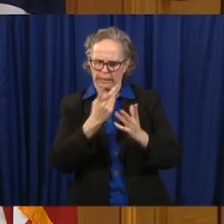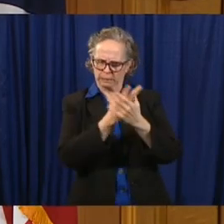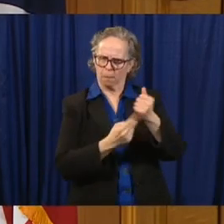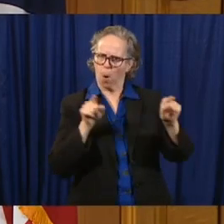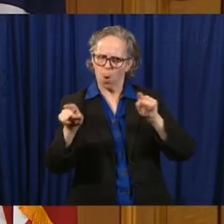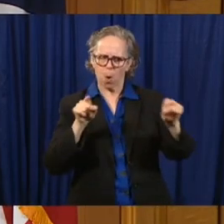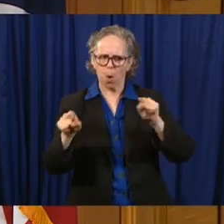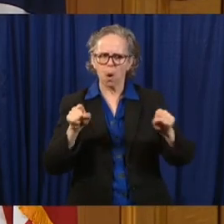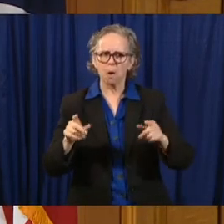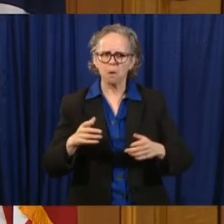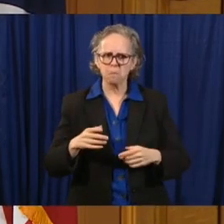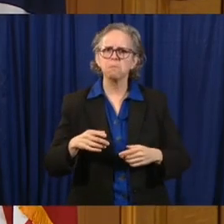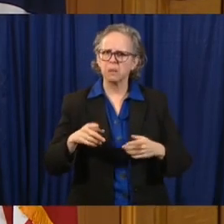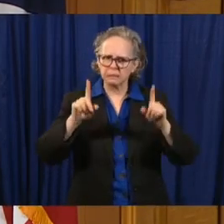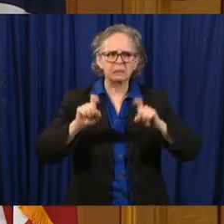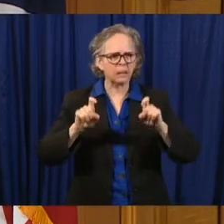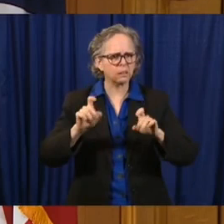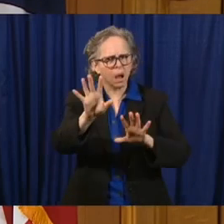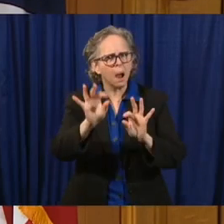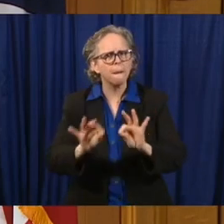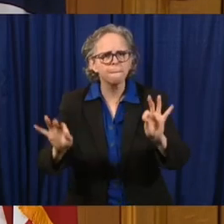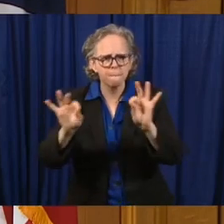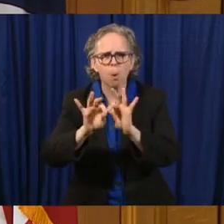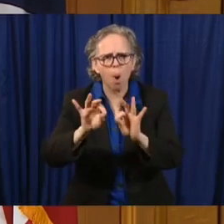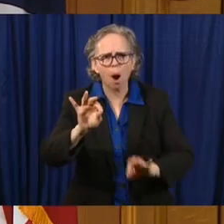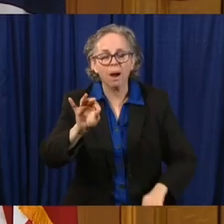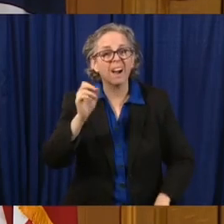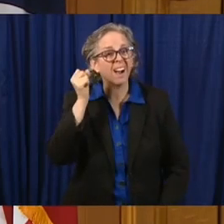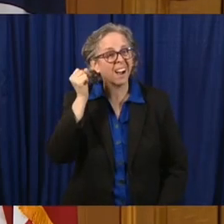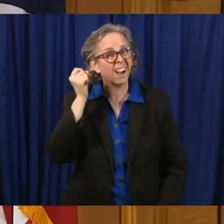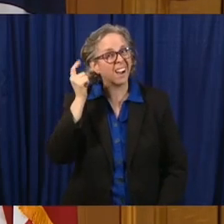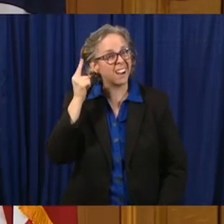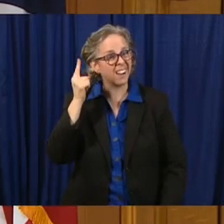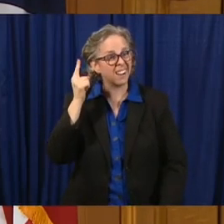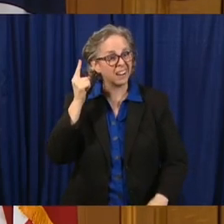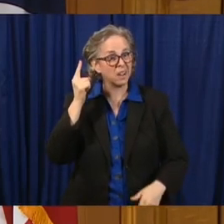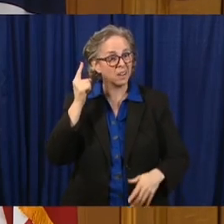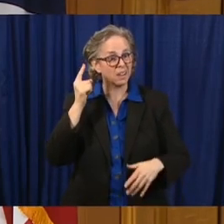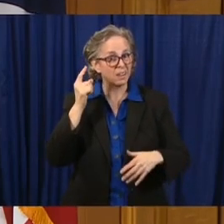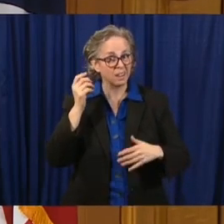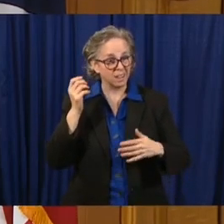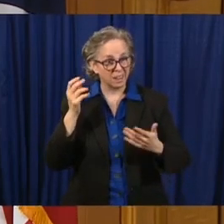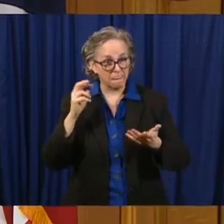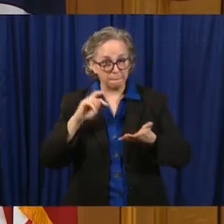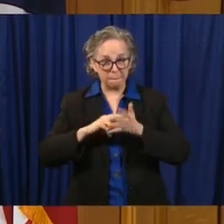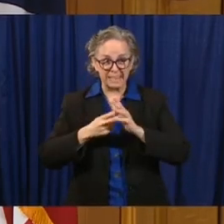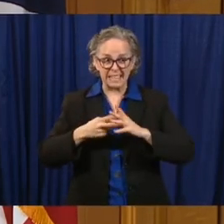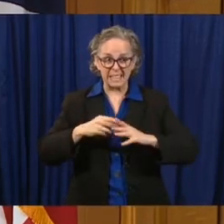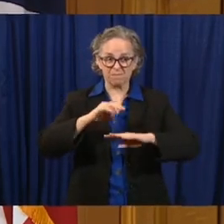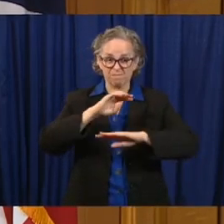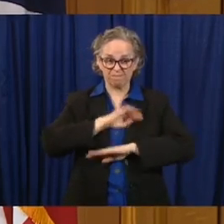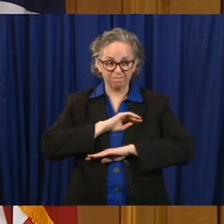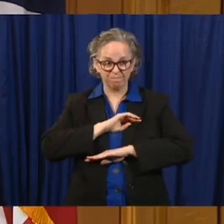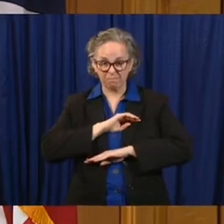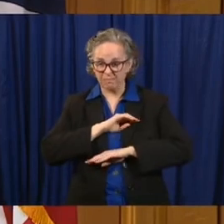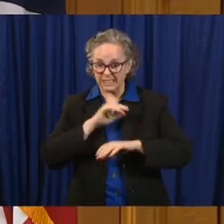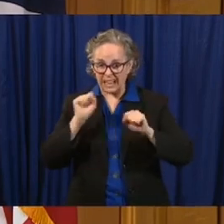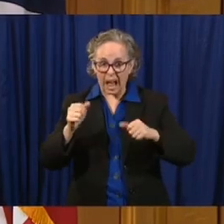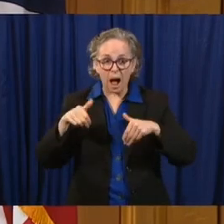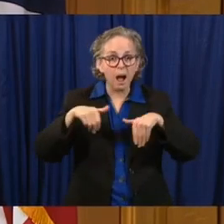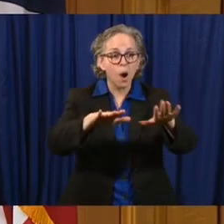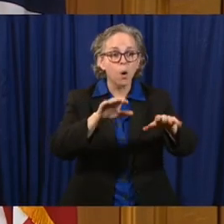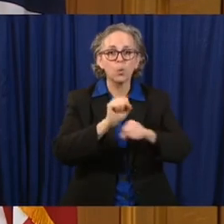puzzle of us starting back. So we applaud that effort. But I do want to caution all companies that